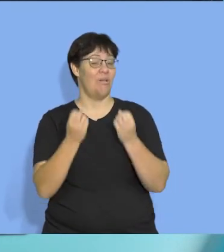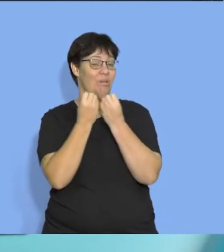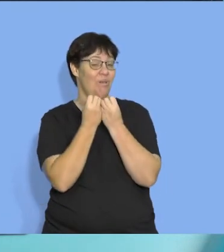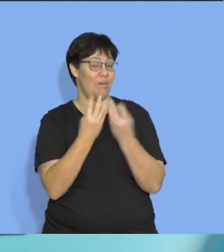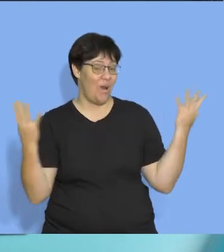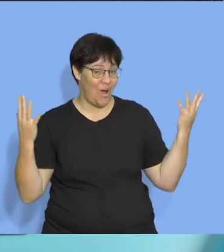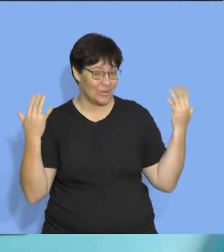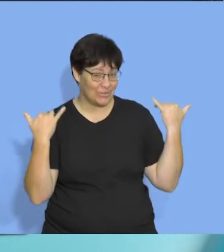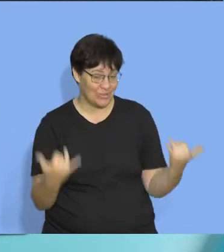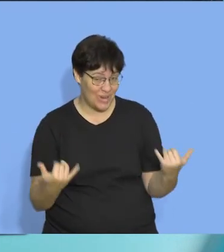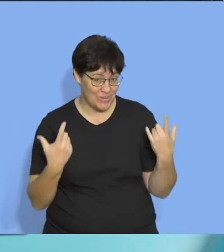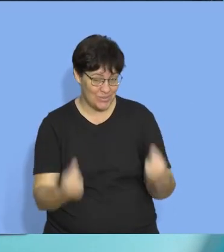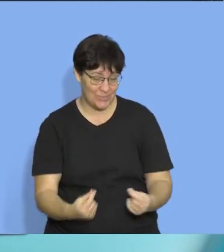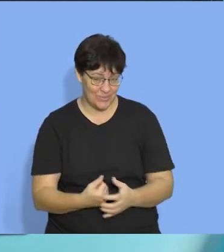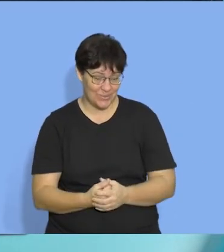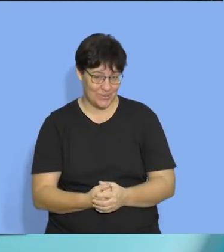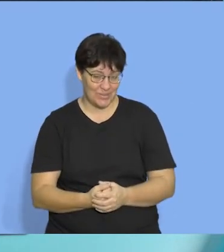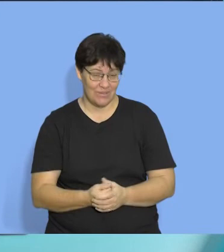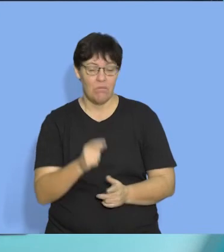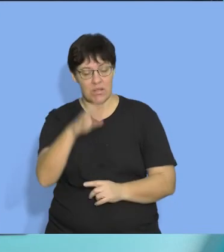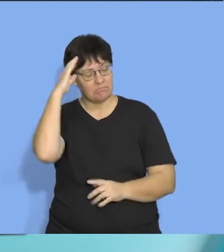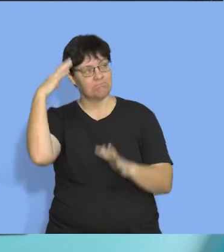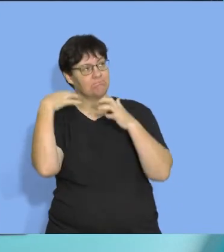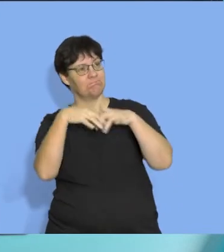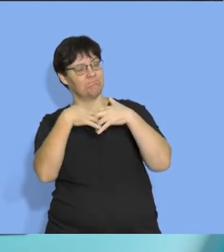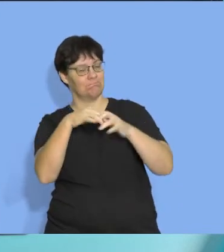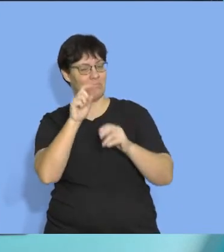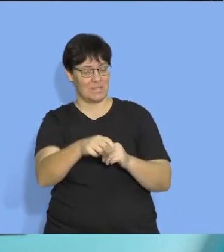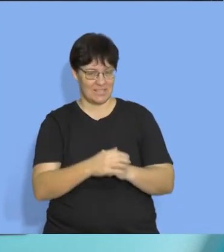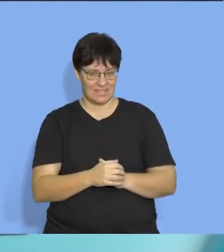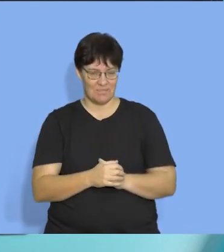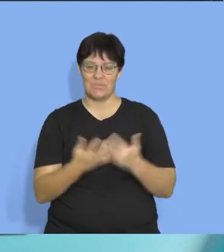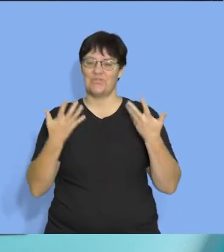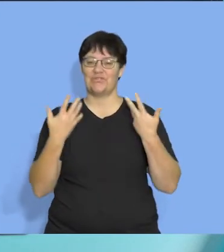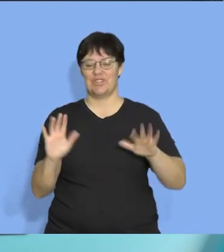lots was done today, okay? Lots for you to think about, but we are